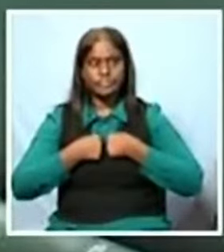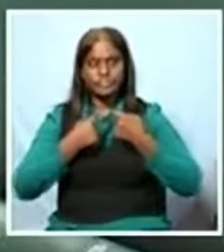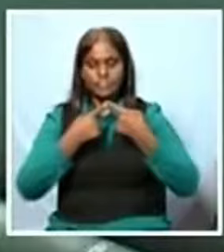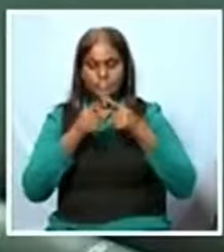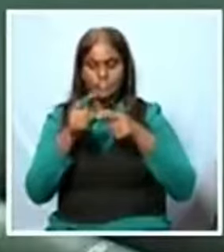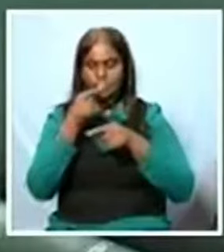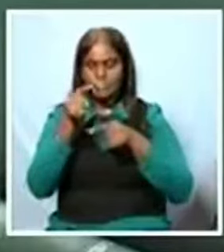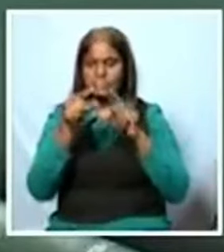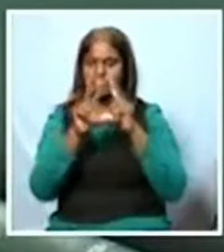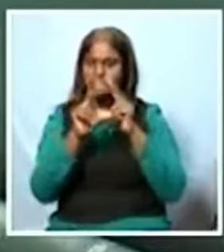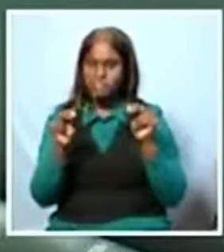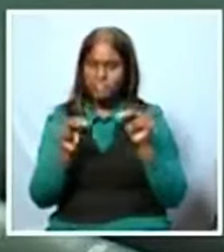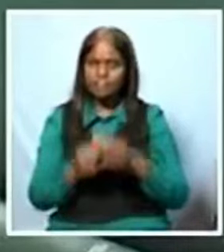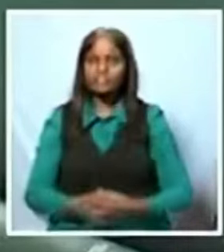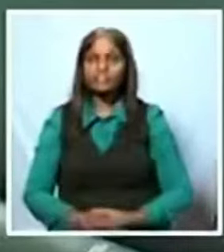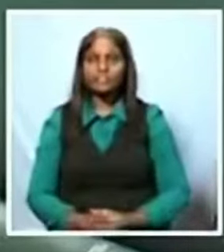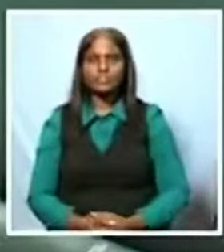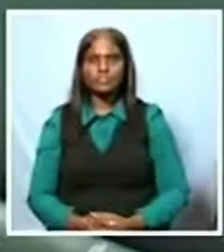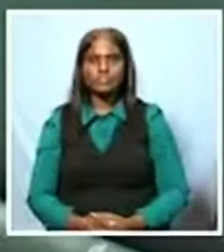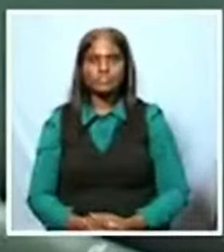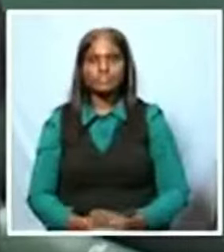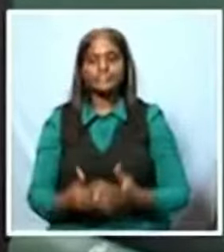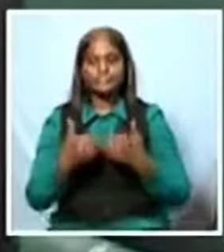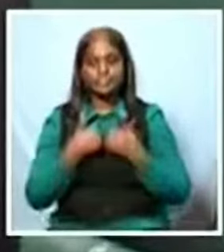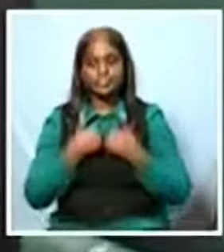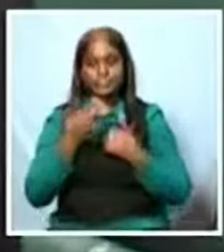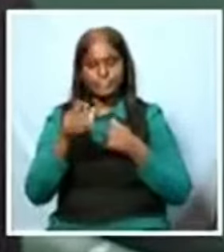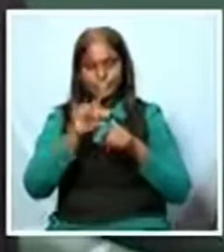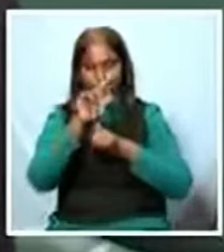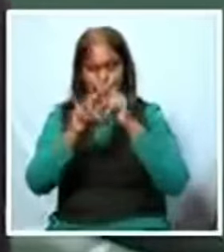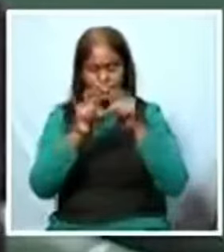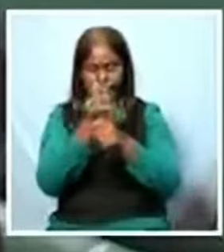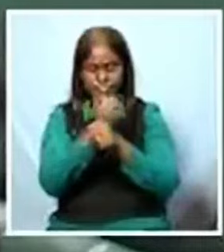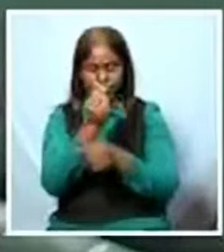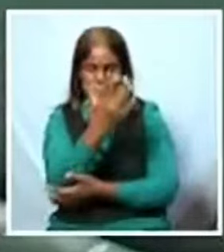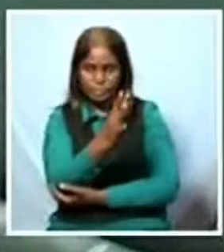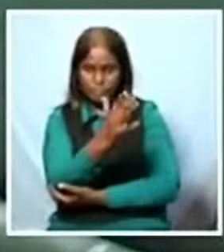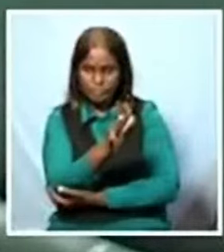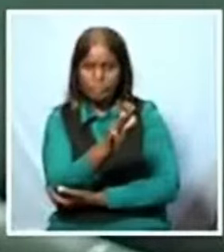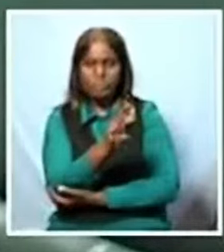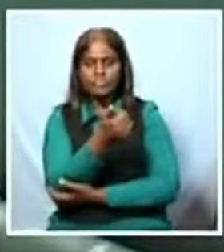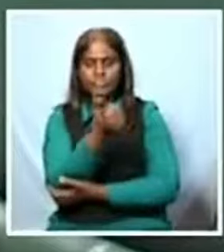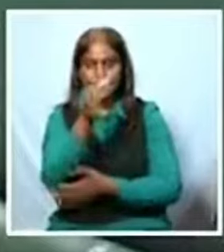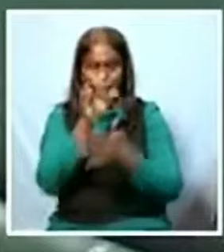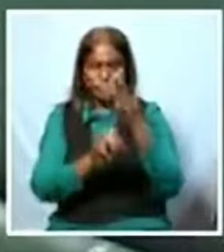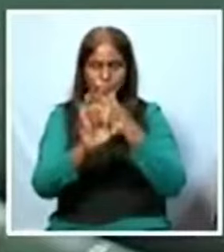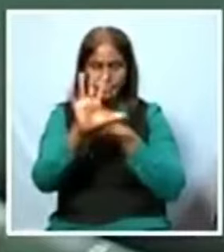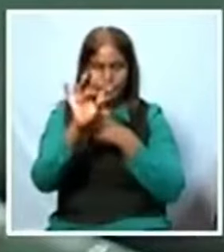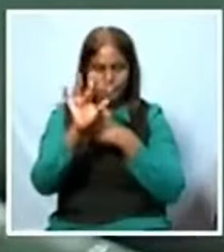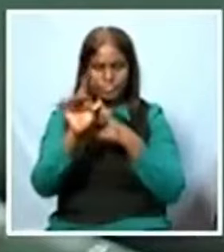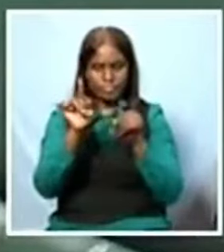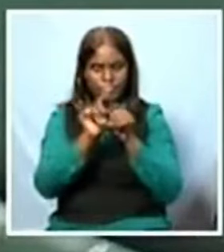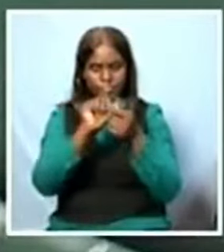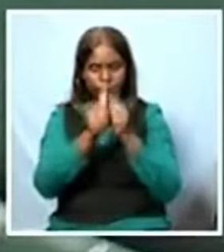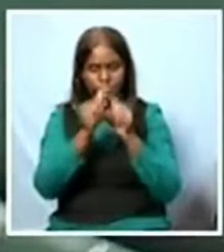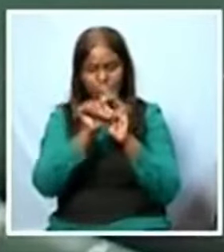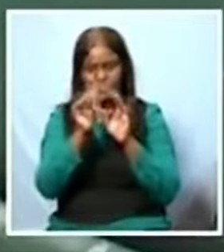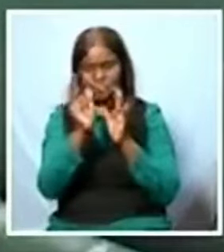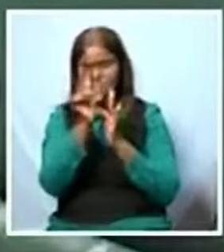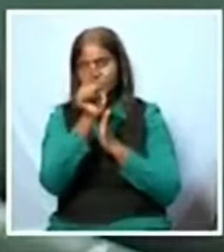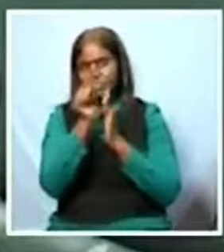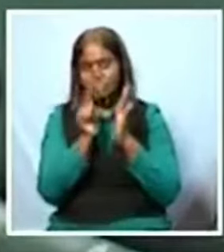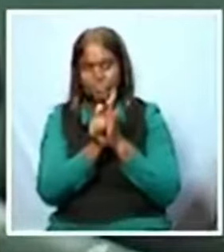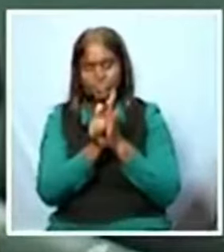Of the contrary say no. The ayes have it. The question is resolved in the affirmative. Clause 58 as amended stands part of the